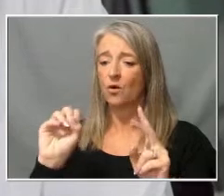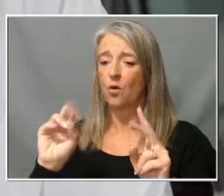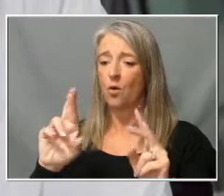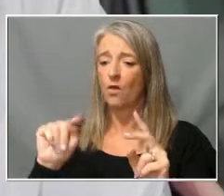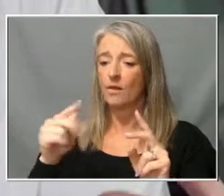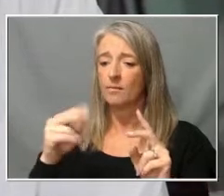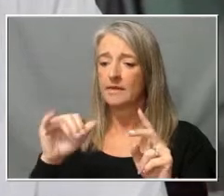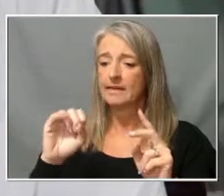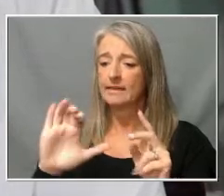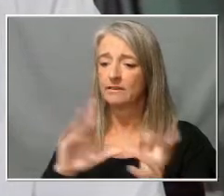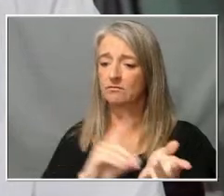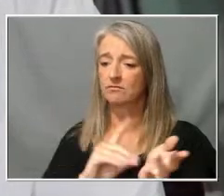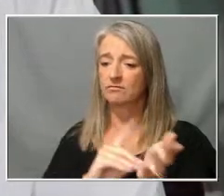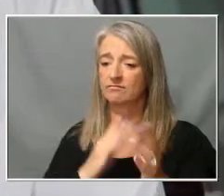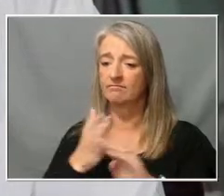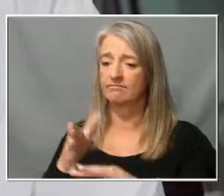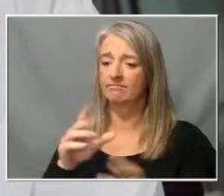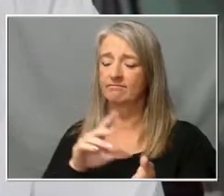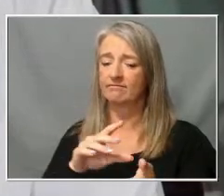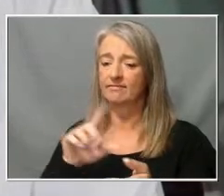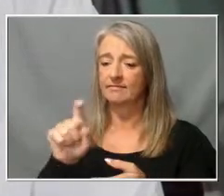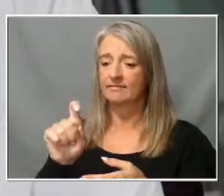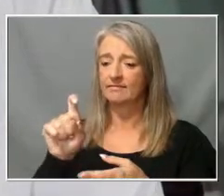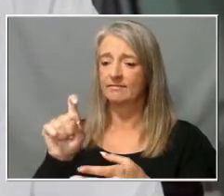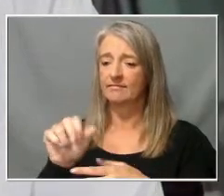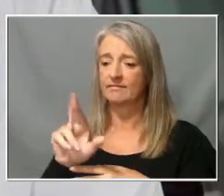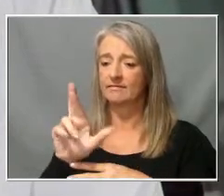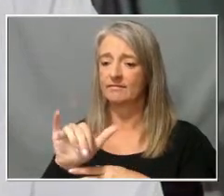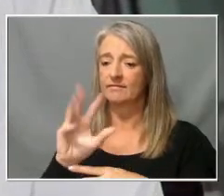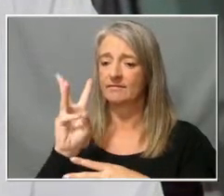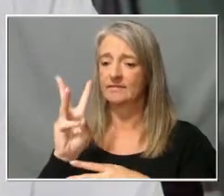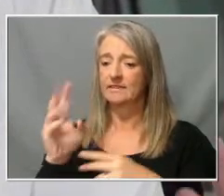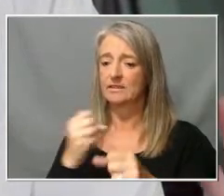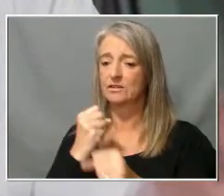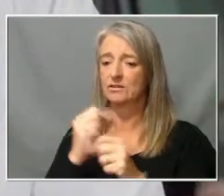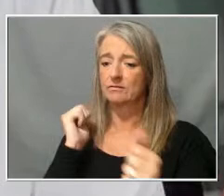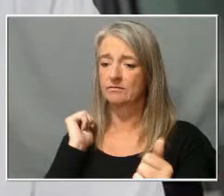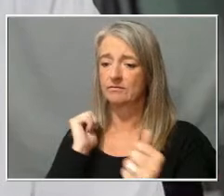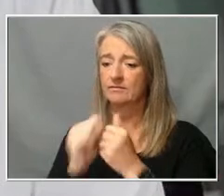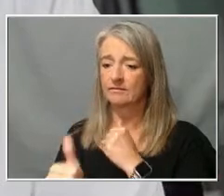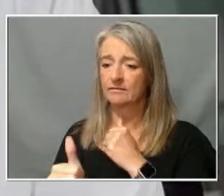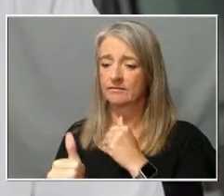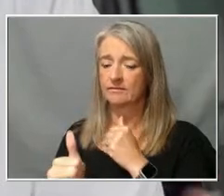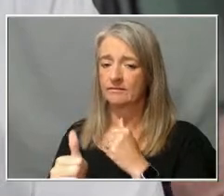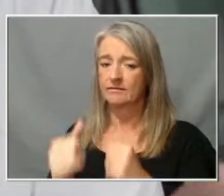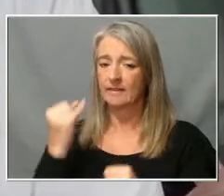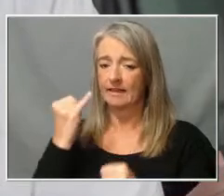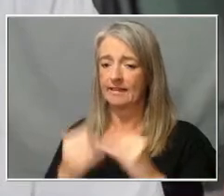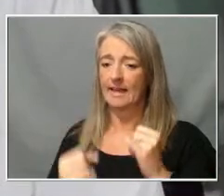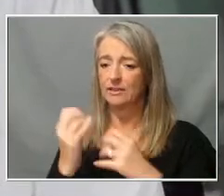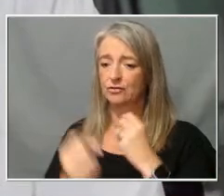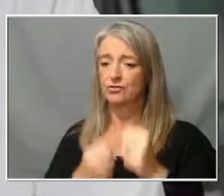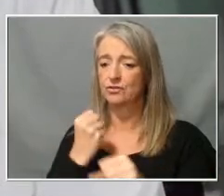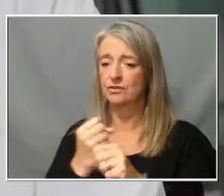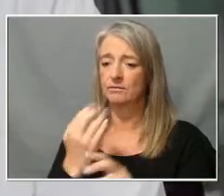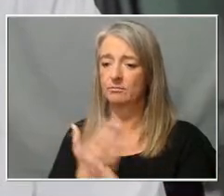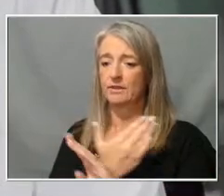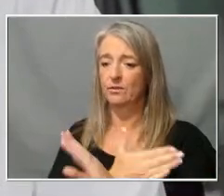accident. And he was like, did an x-ray. So 6 years passed, and basically in that last year before I finally met this